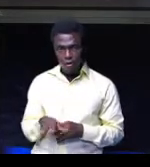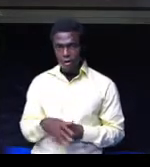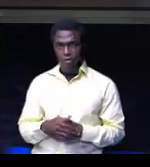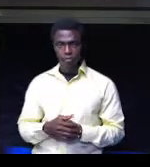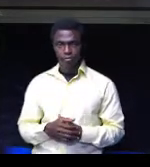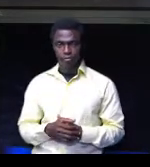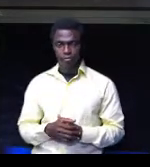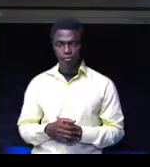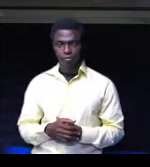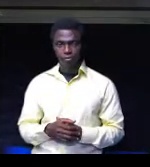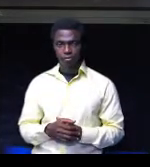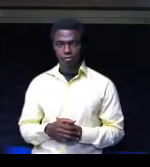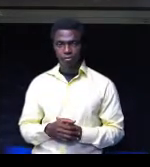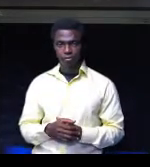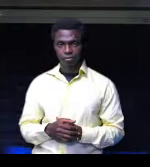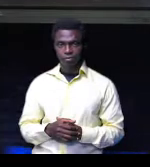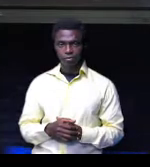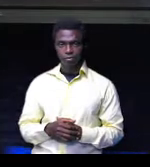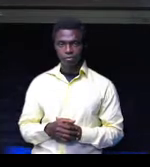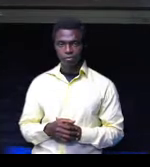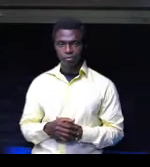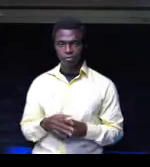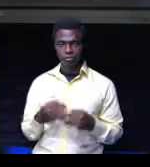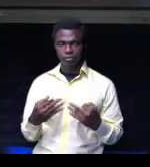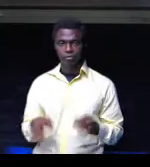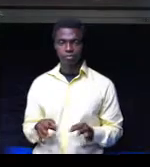Phlegm. Your pens up,